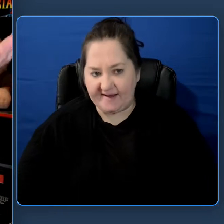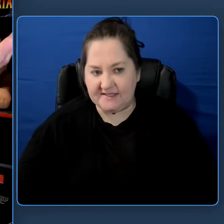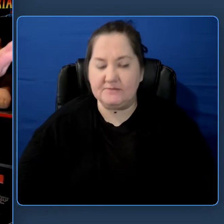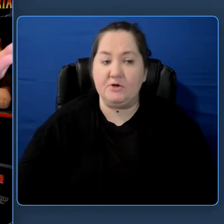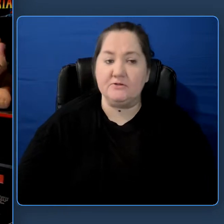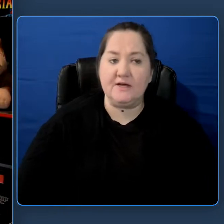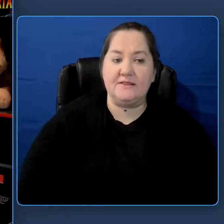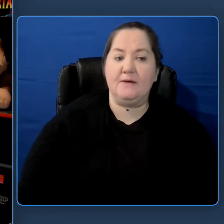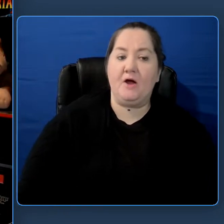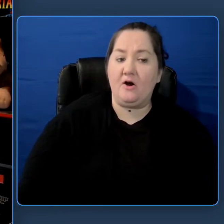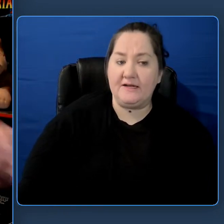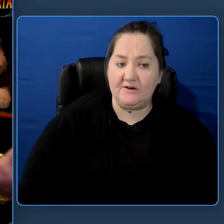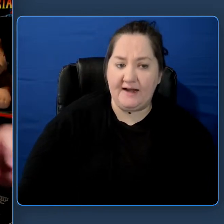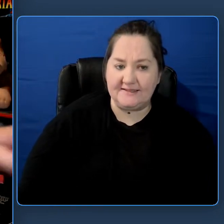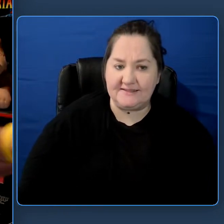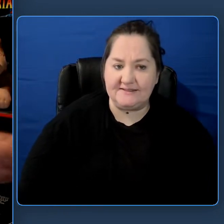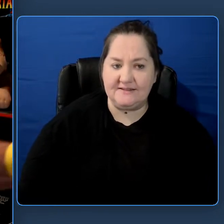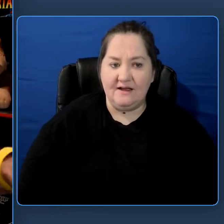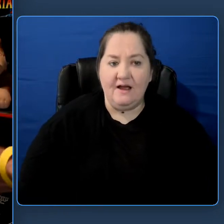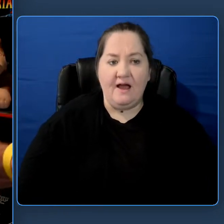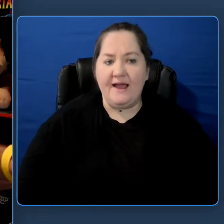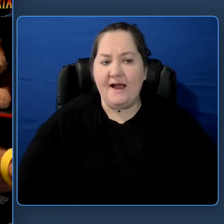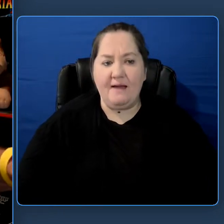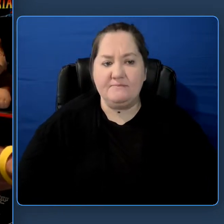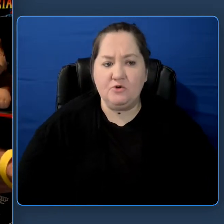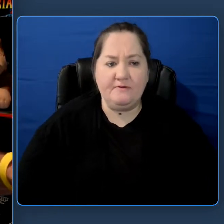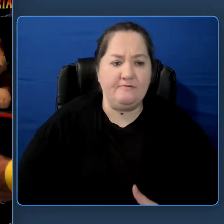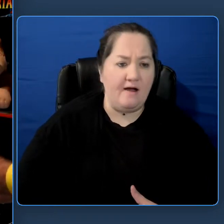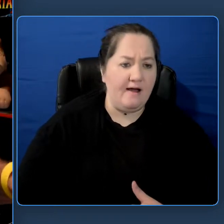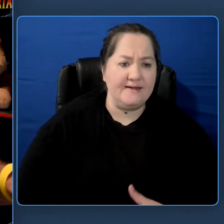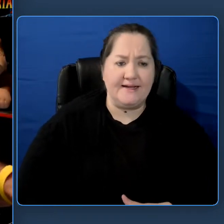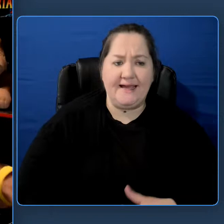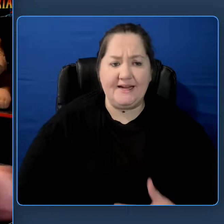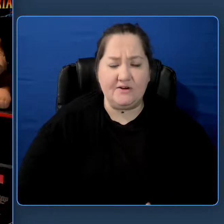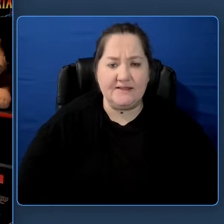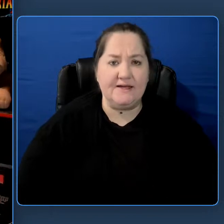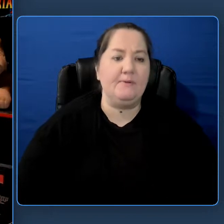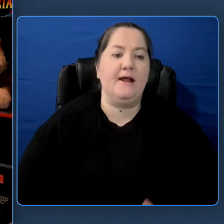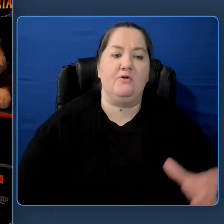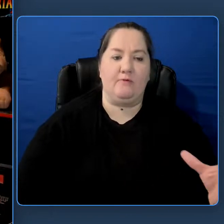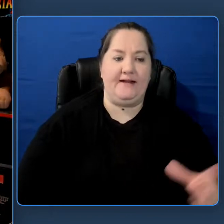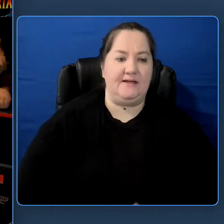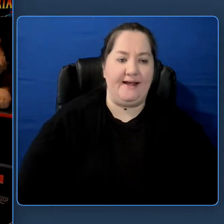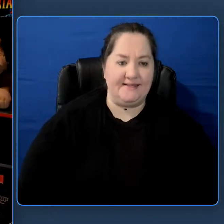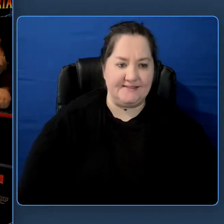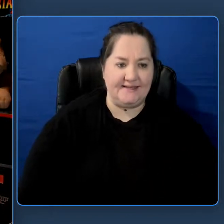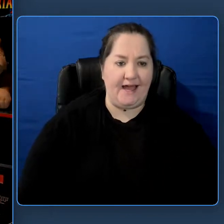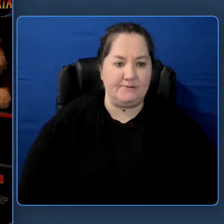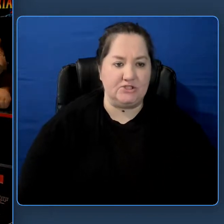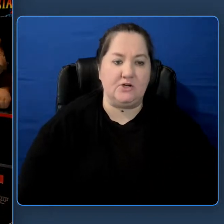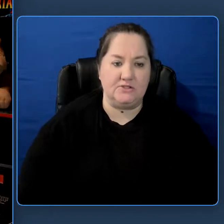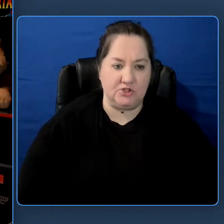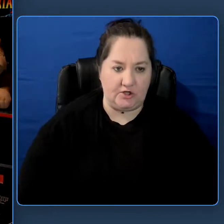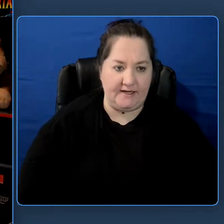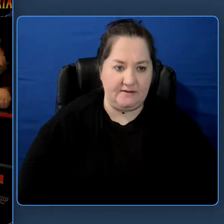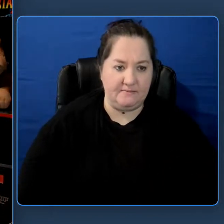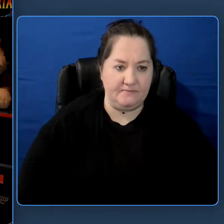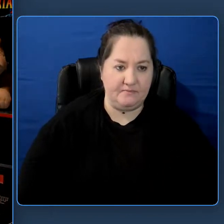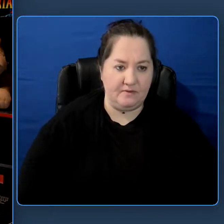about deaf access, but you also got to think about hard of hearing access. Hey, I'm so behind, I can't hear anything, but great, I can see the captions on